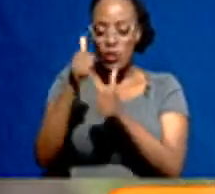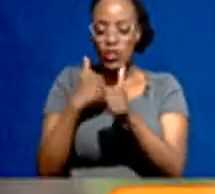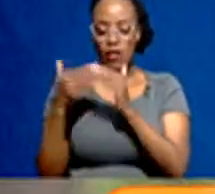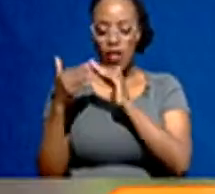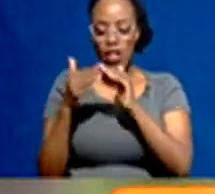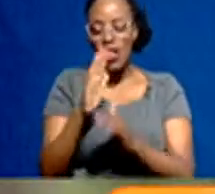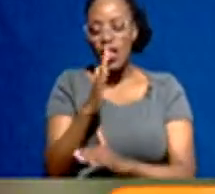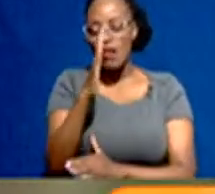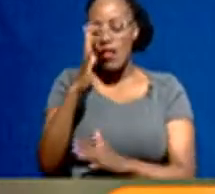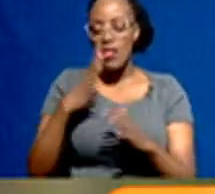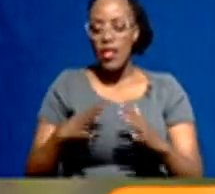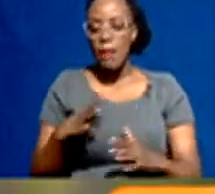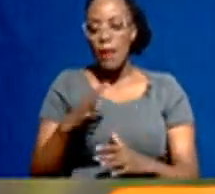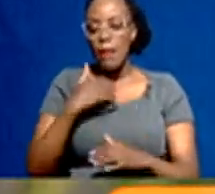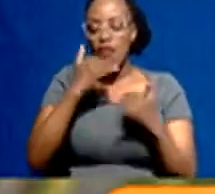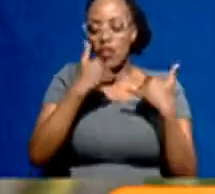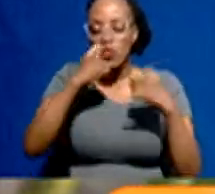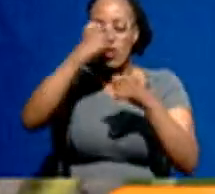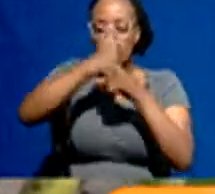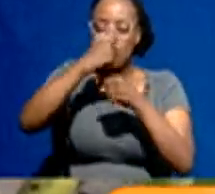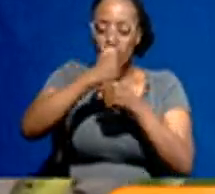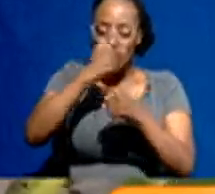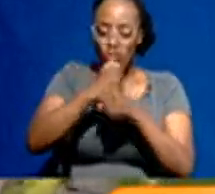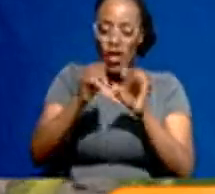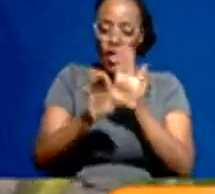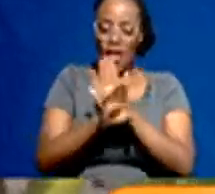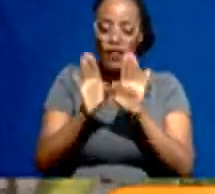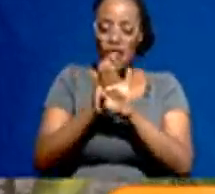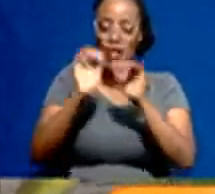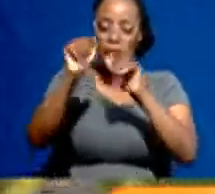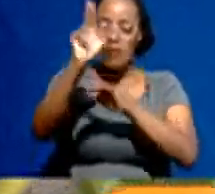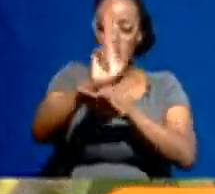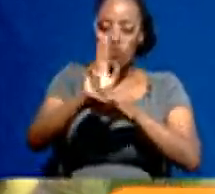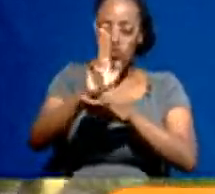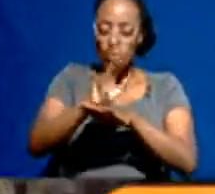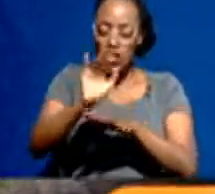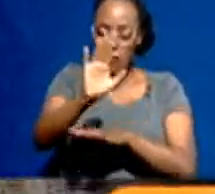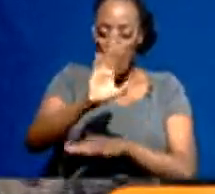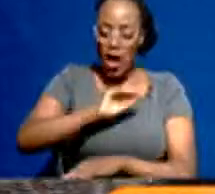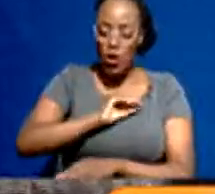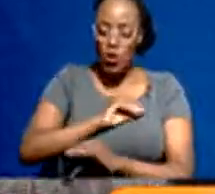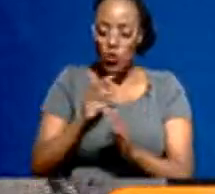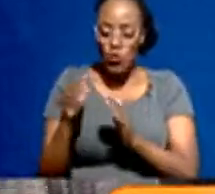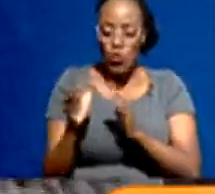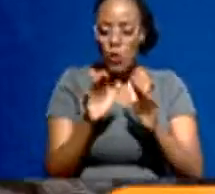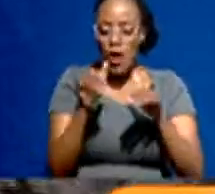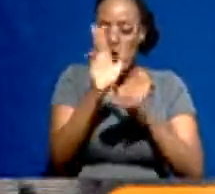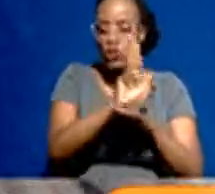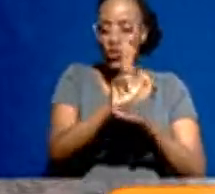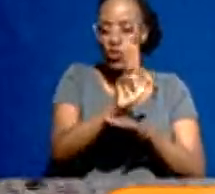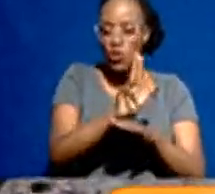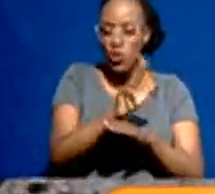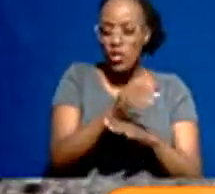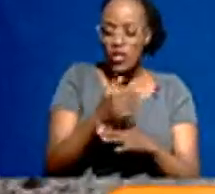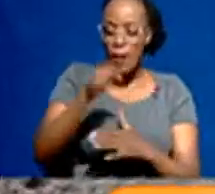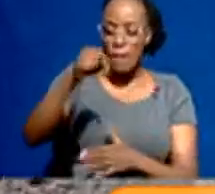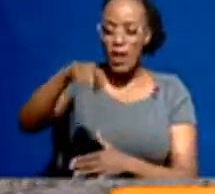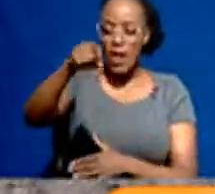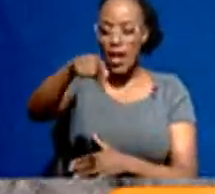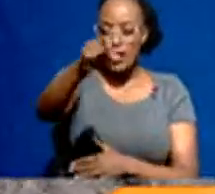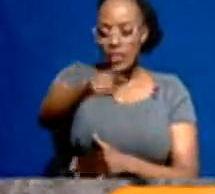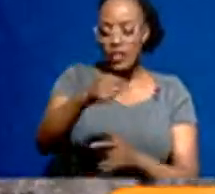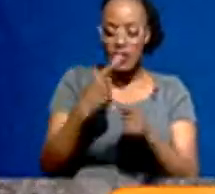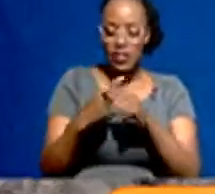some locals have been doing all they can using their indigenous knowledge, while others use ceremonial planting.